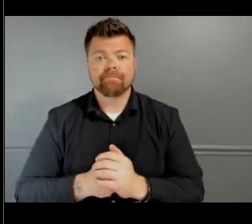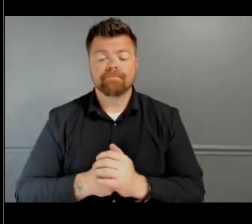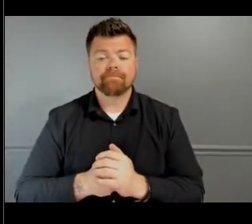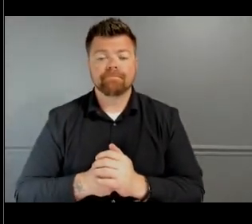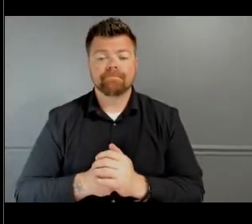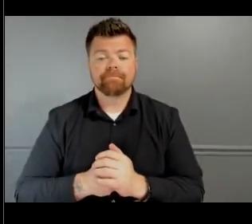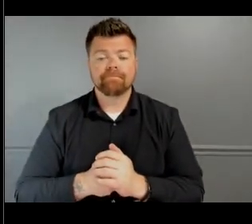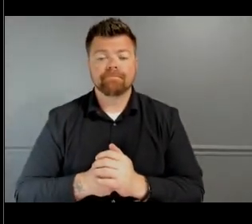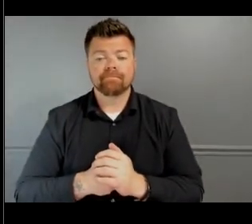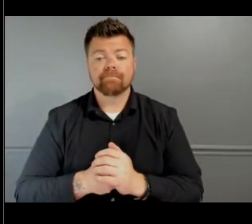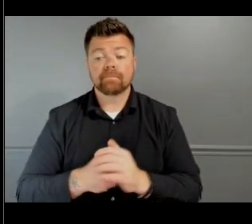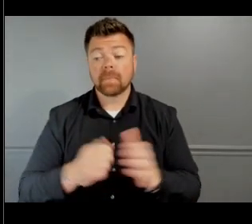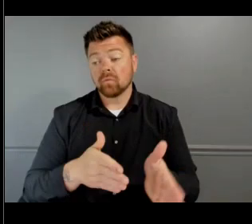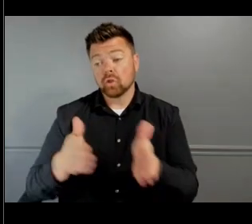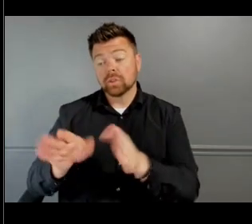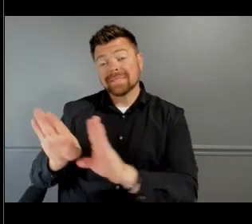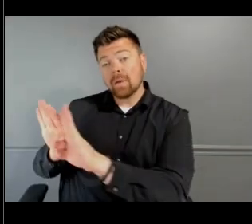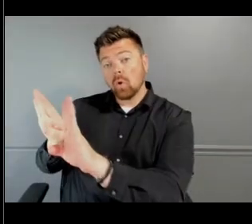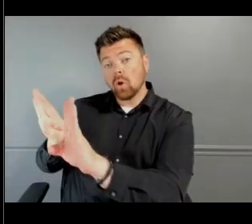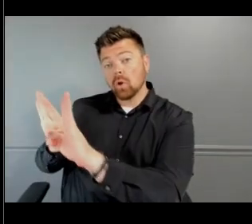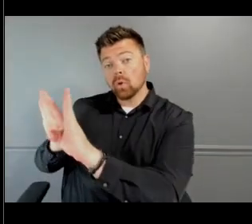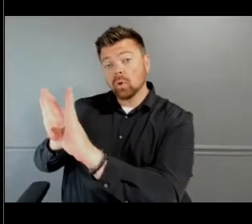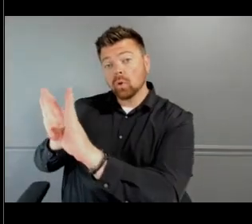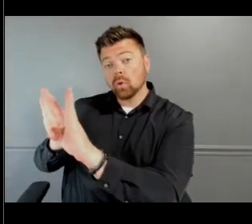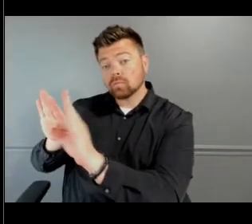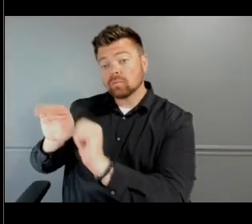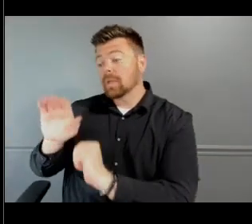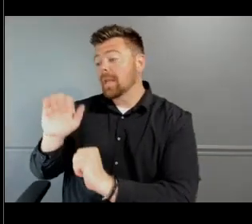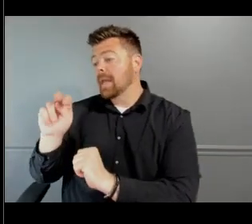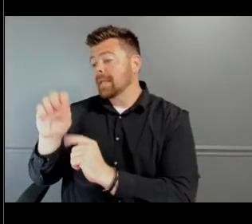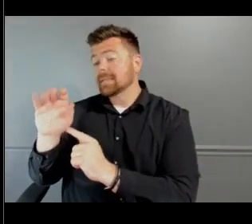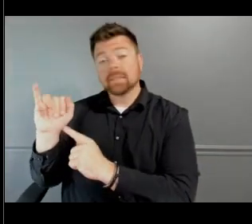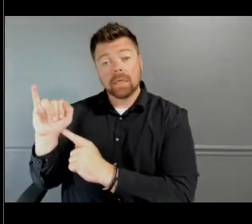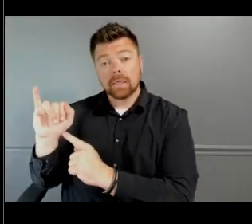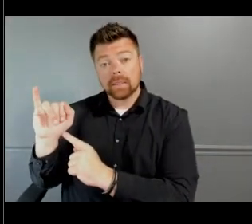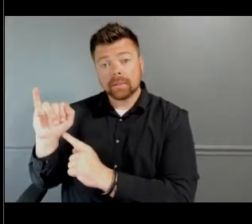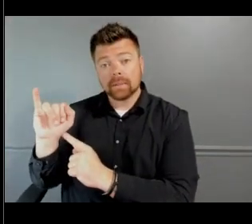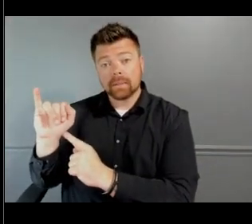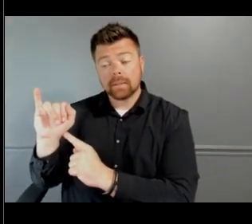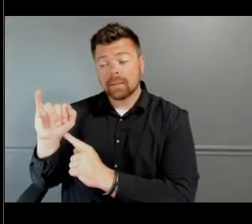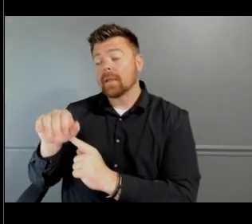For the side walls, ANSI, A-N-S-I, A117.1,